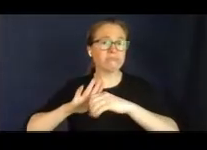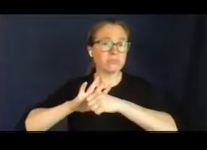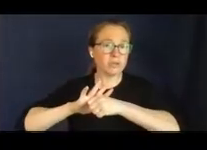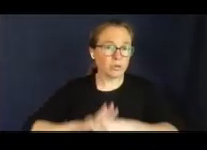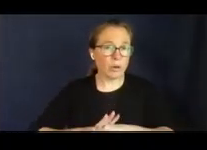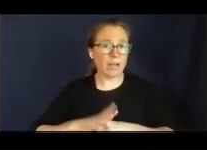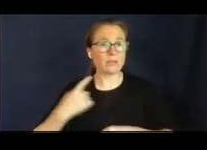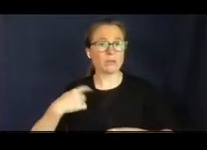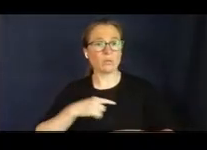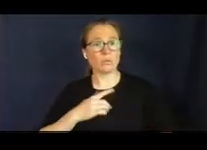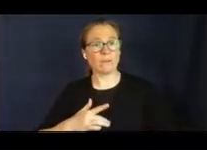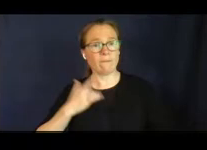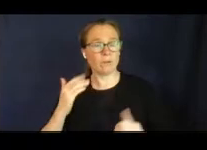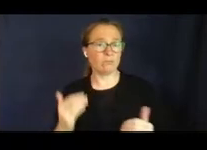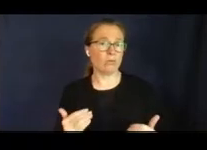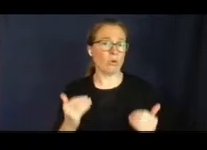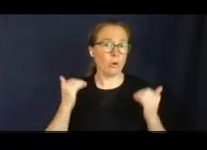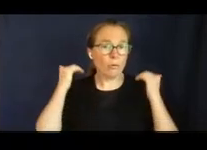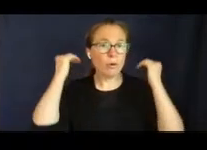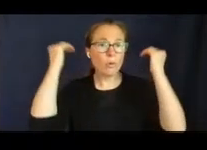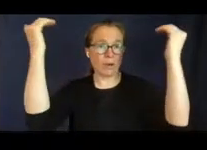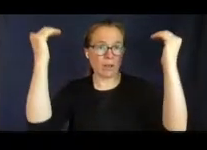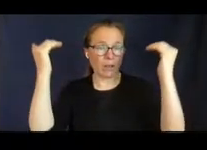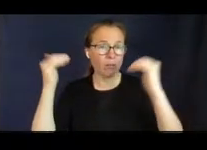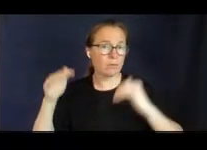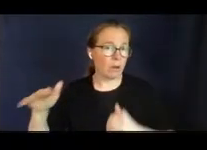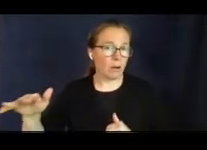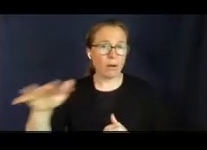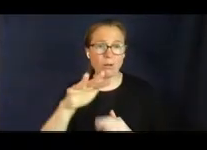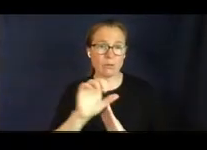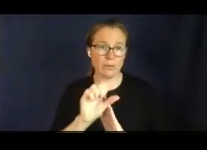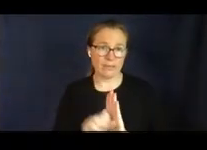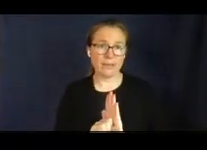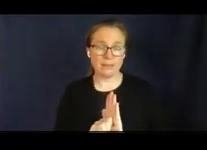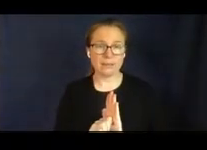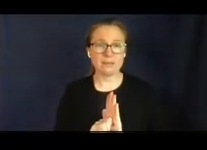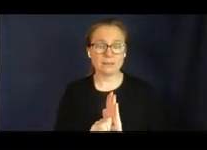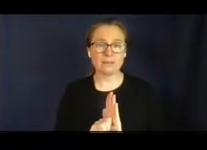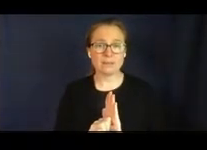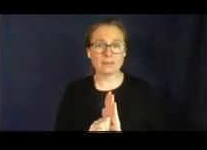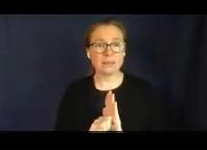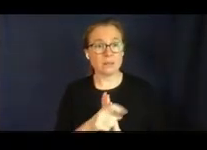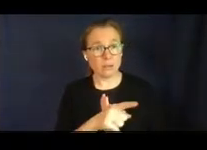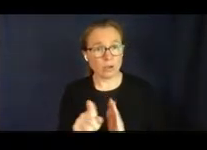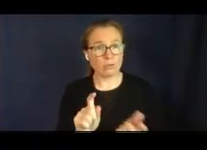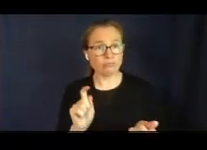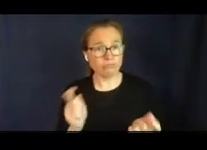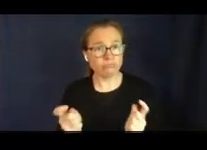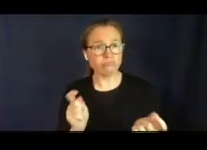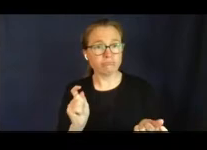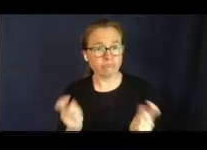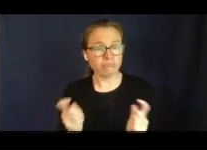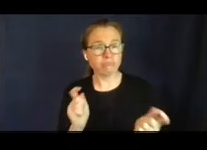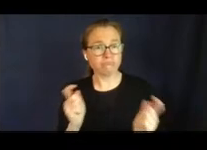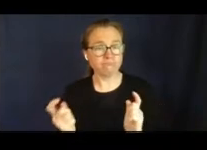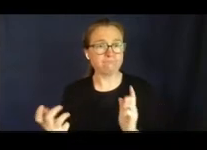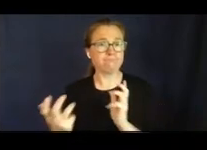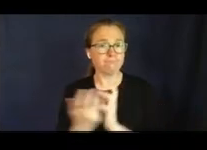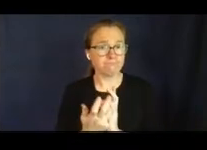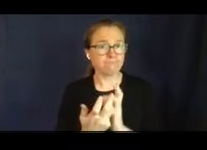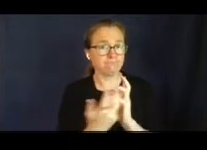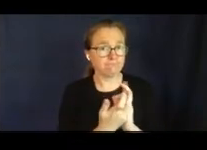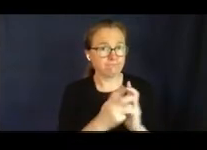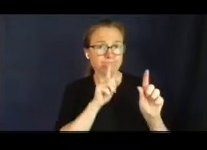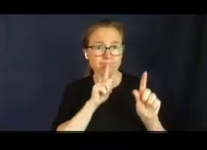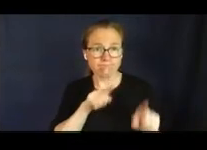and those in our communities all over the state. You've adapted and responded at each and every stop, and I think we can